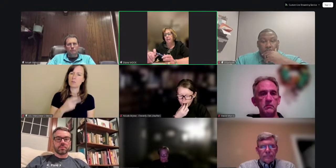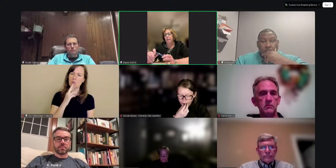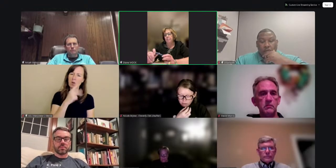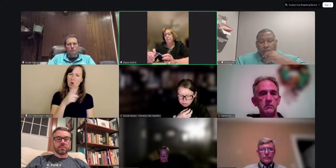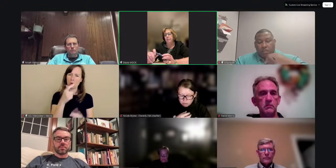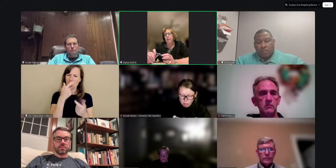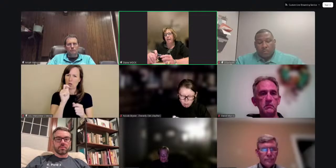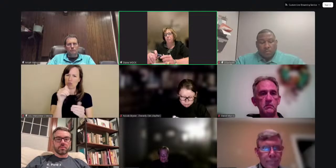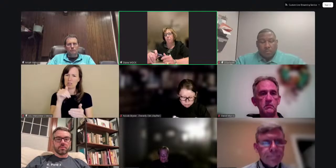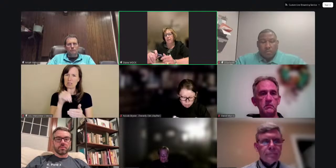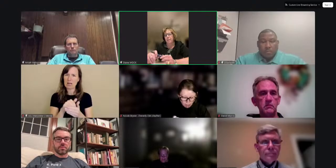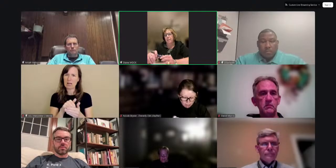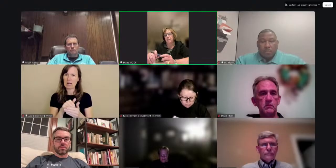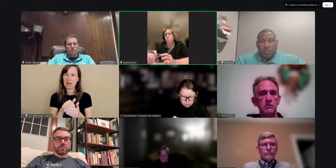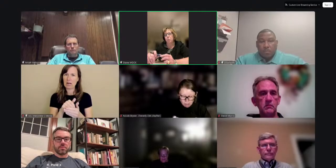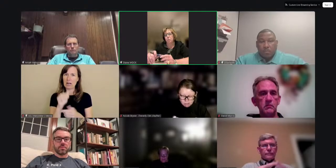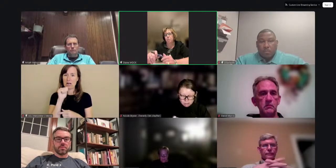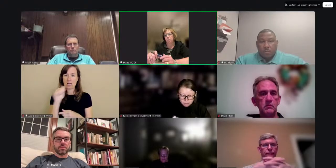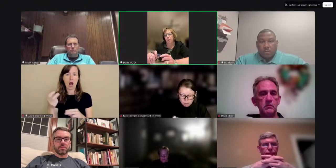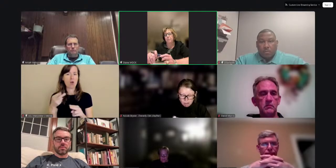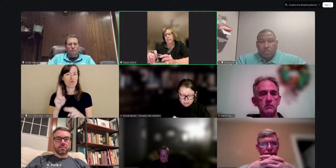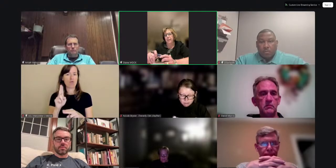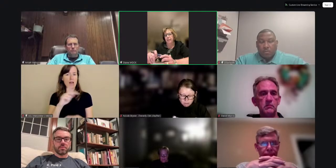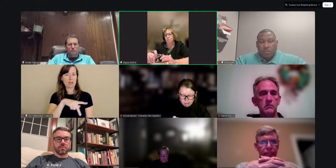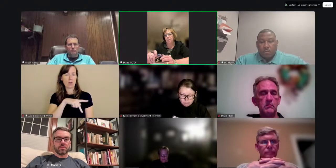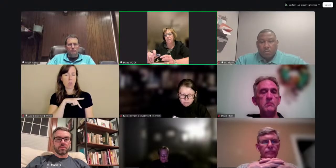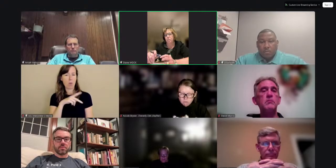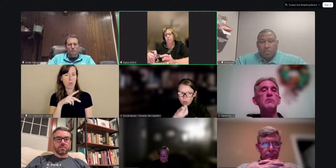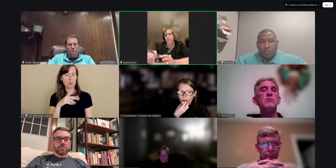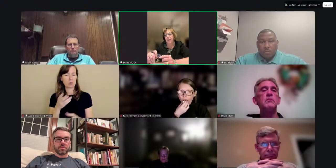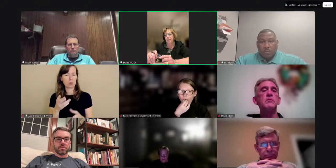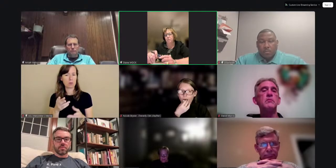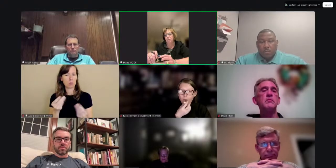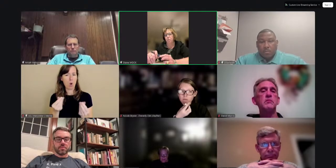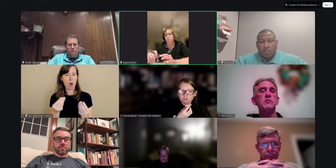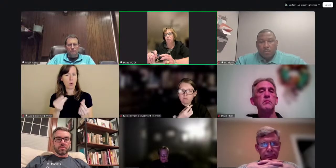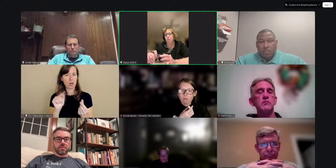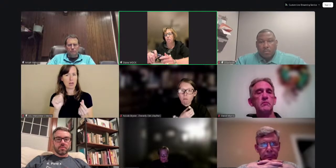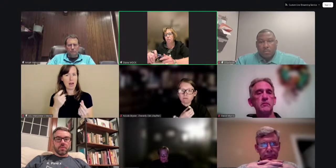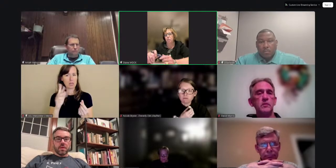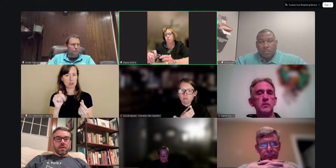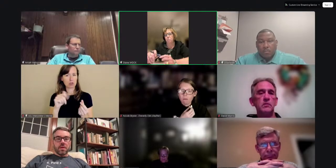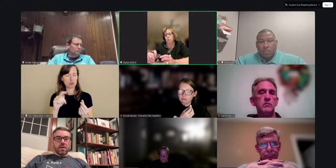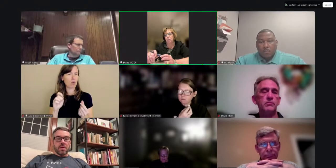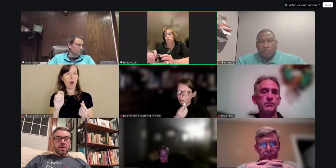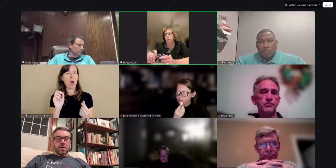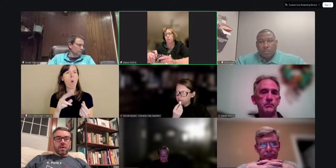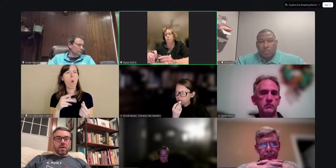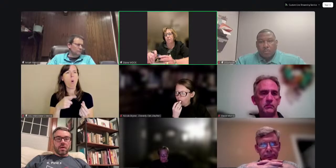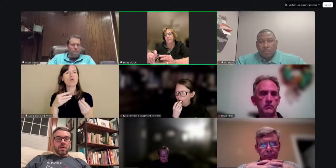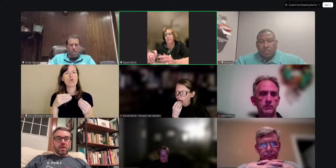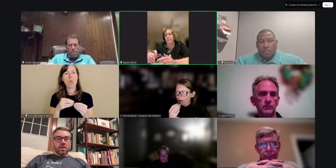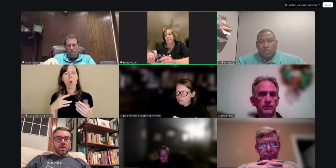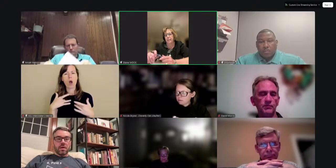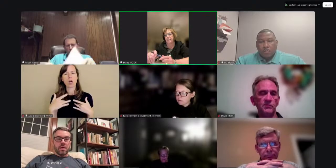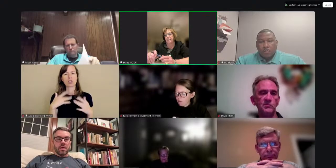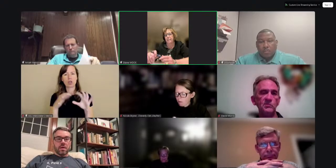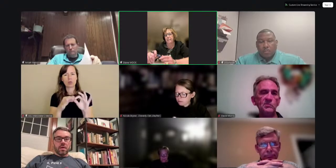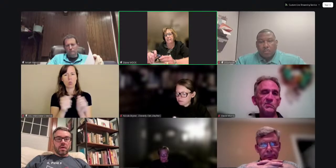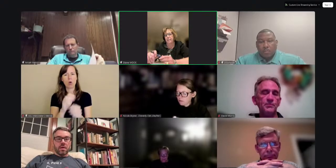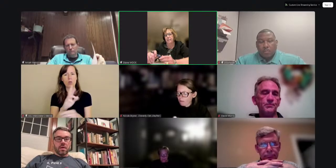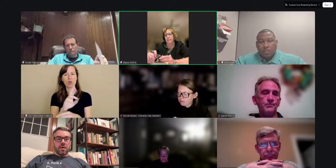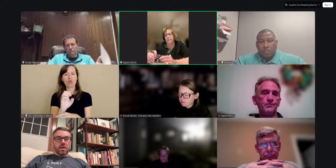in not raising the personal property tax rate? Let's start with that. Or are you just more concerned with the real estate